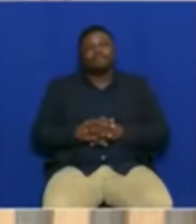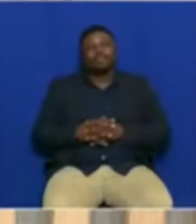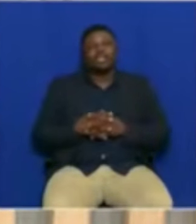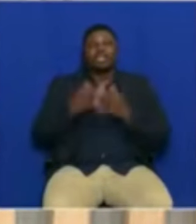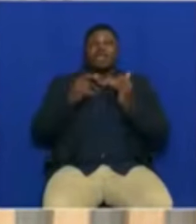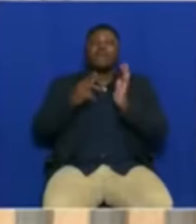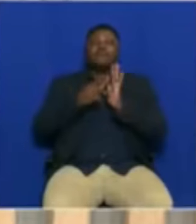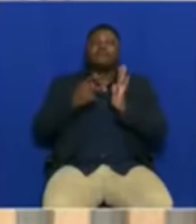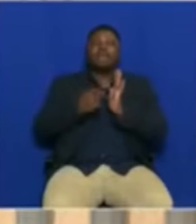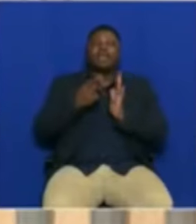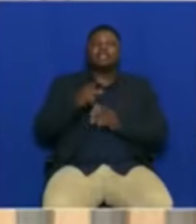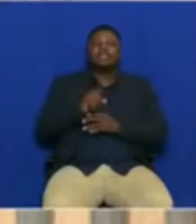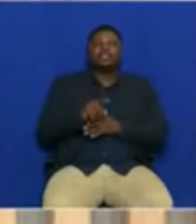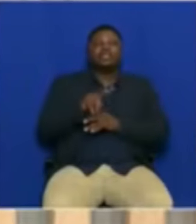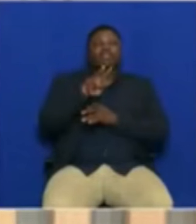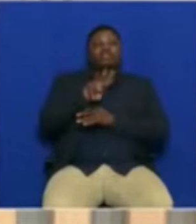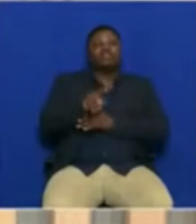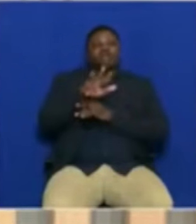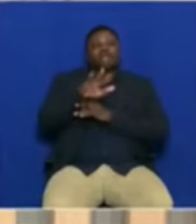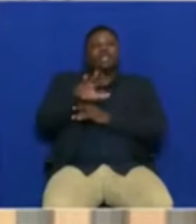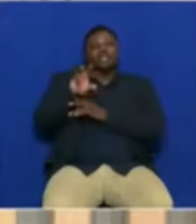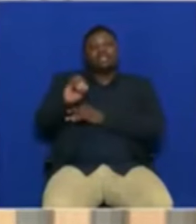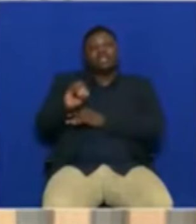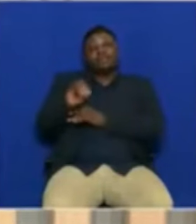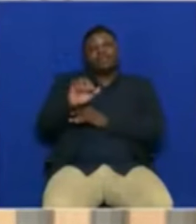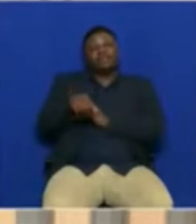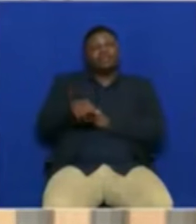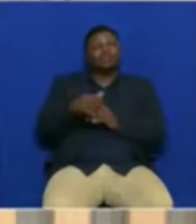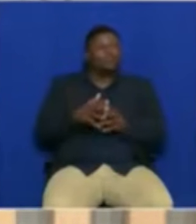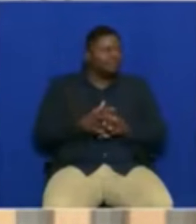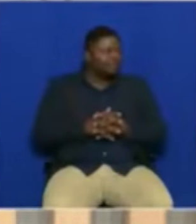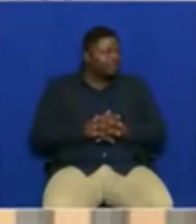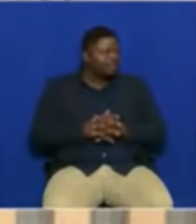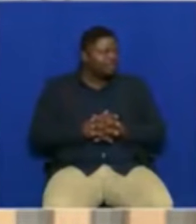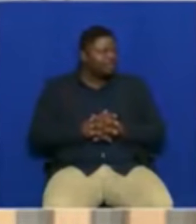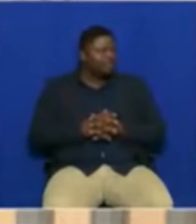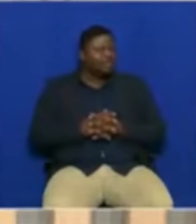Sillo, I want to ask very quickly,